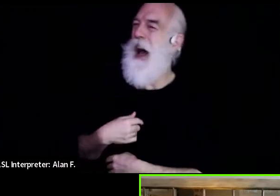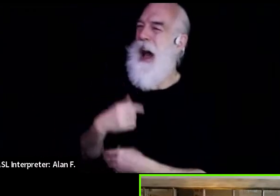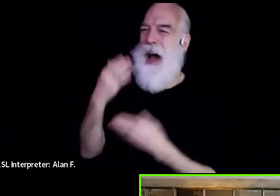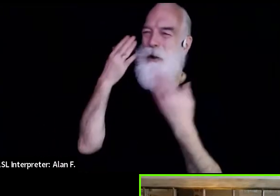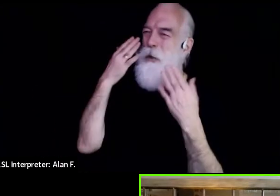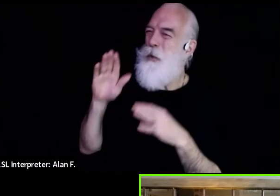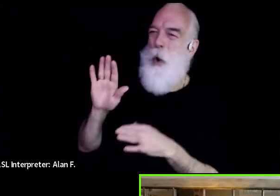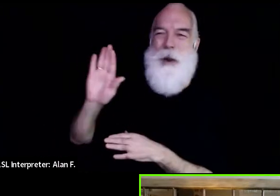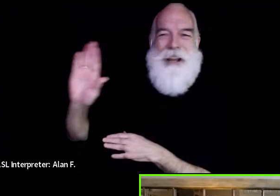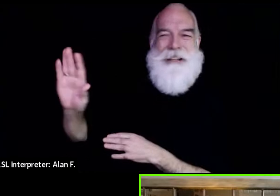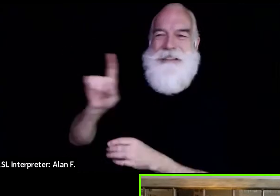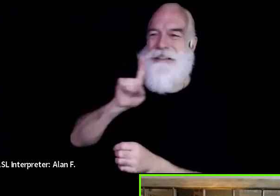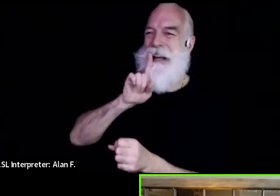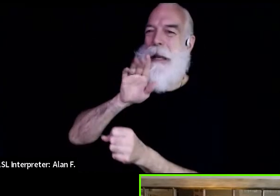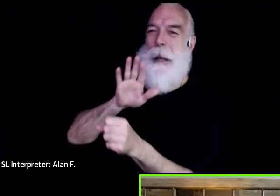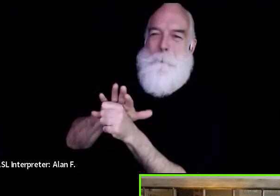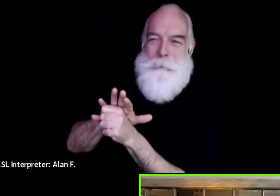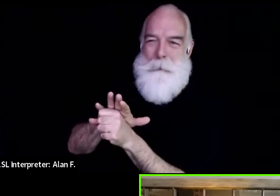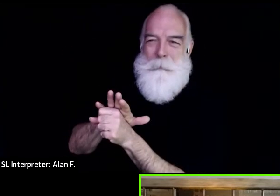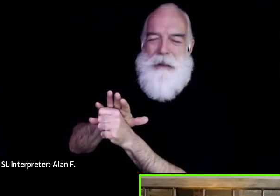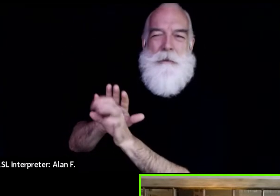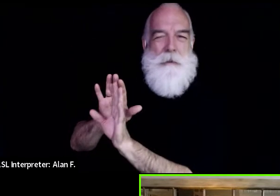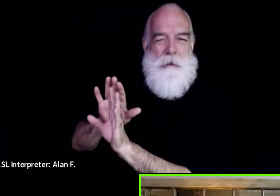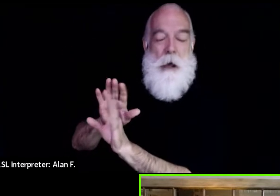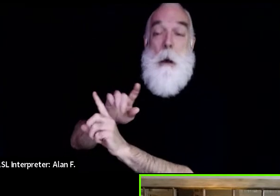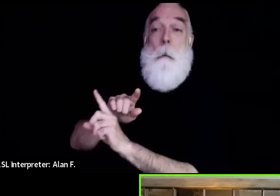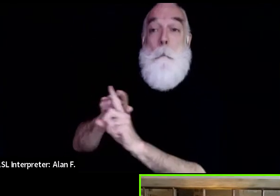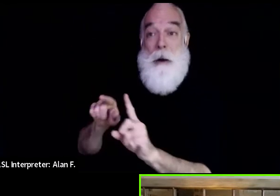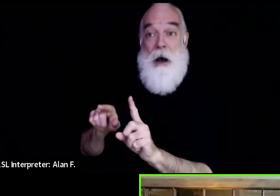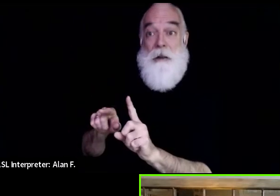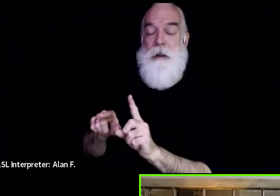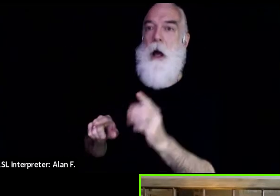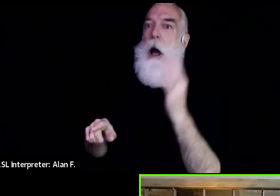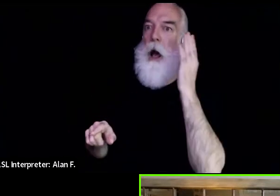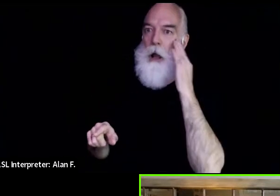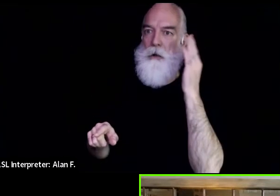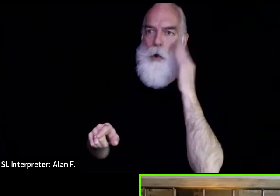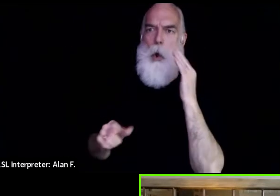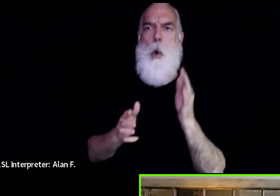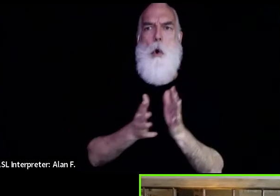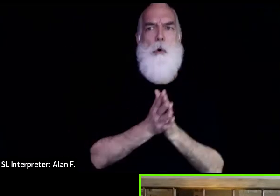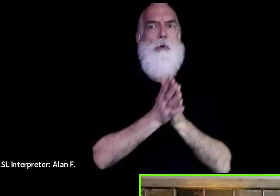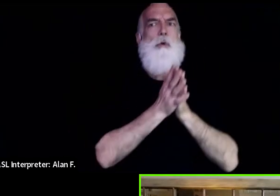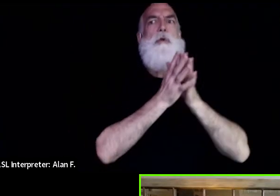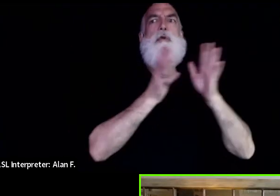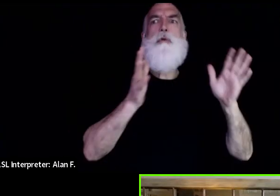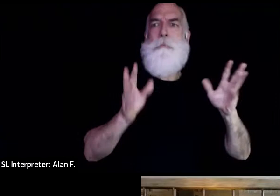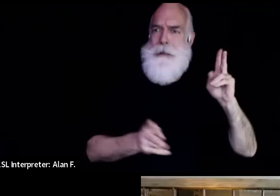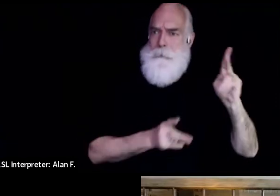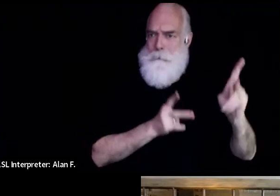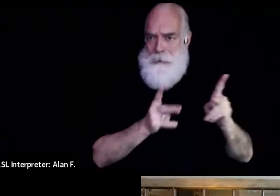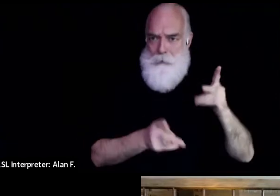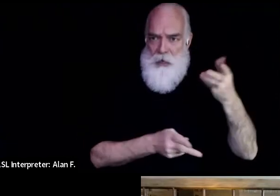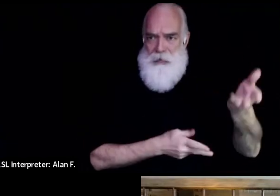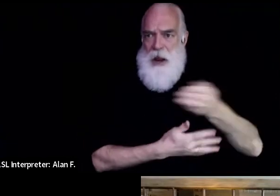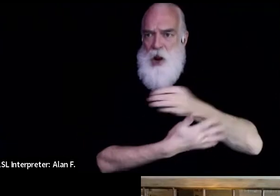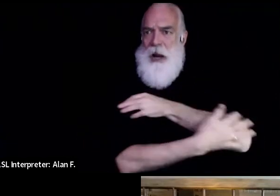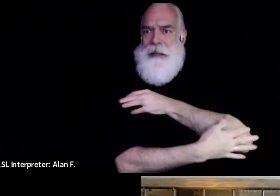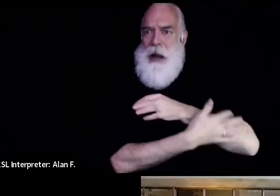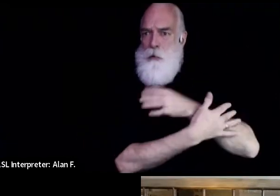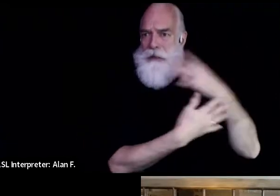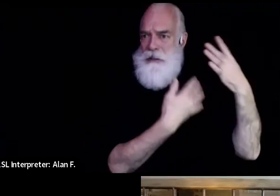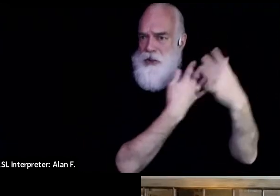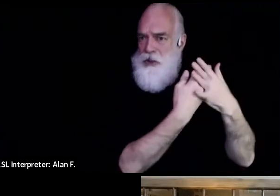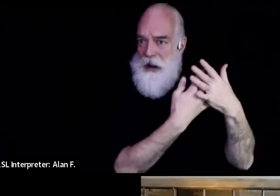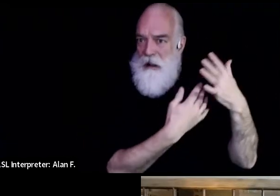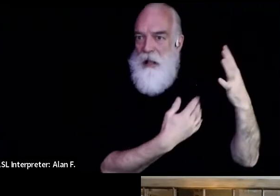is, but there is a overcrowding issue in the county jail. Mm-hmm. The